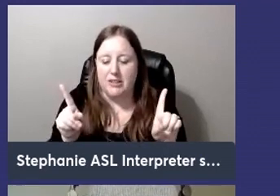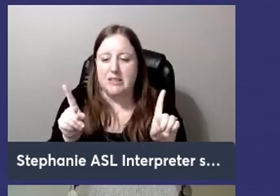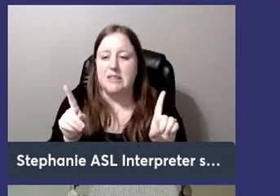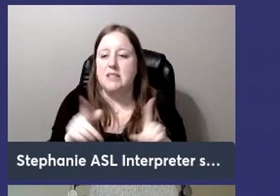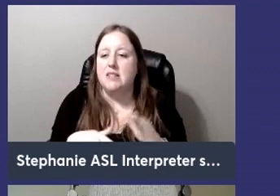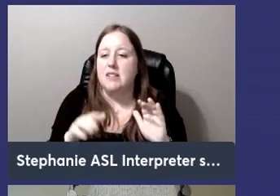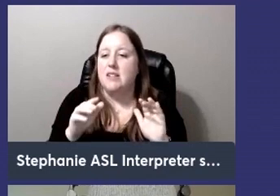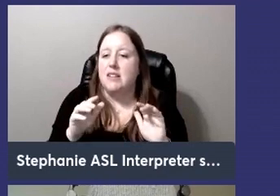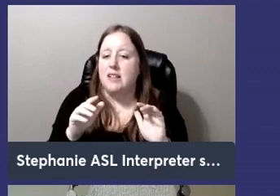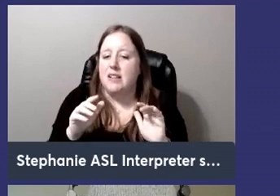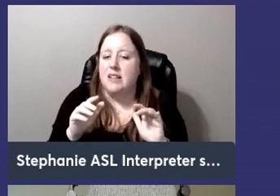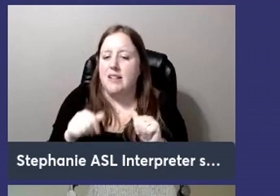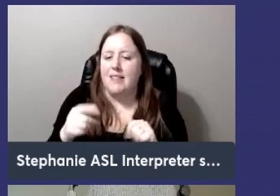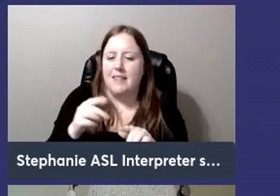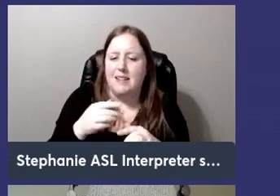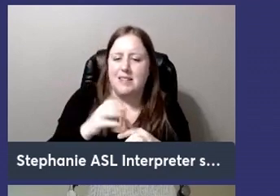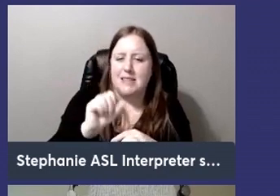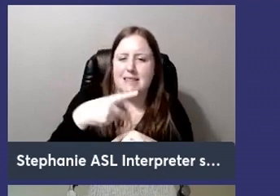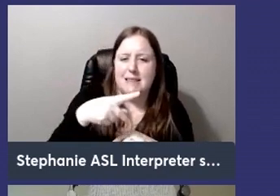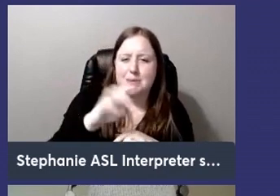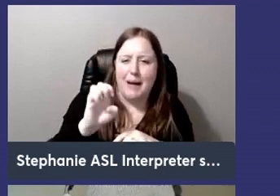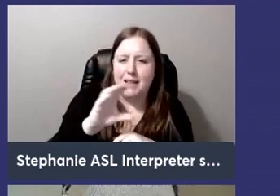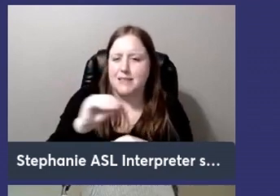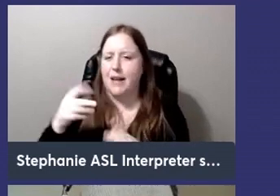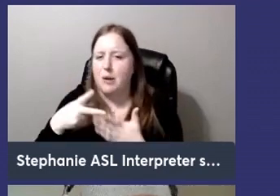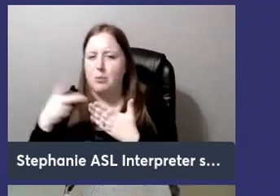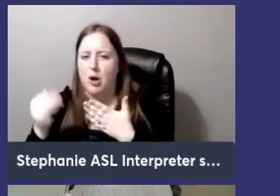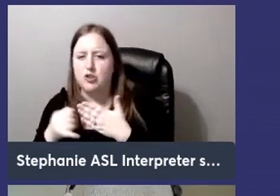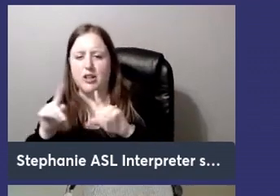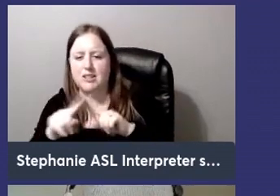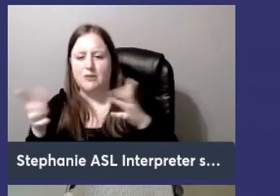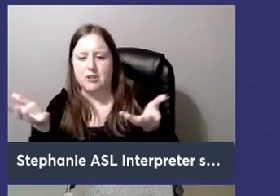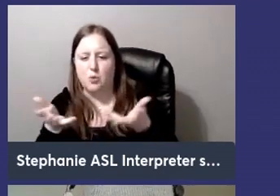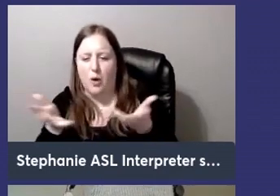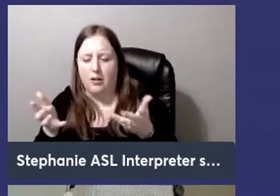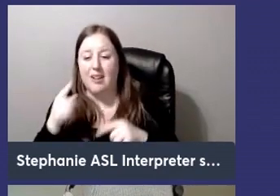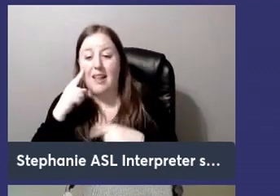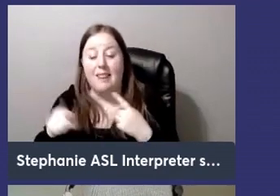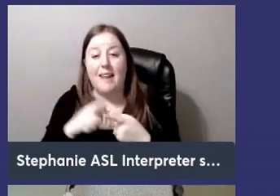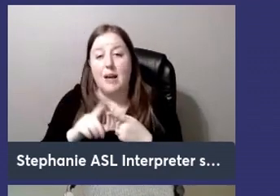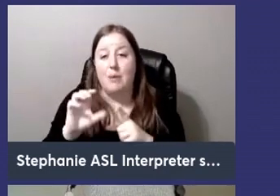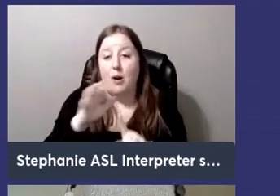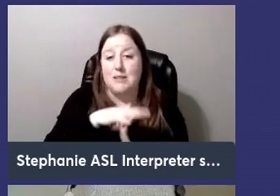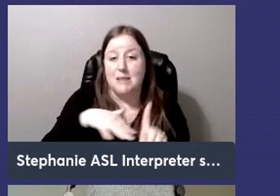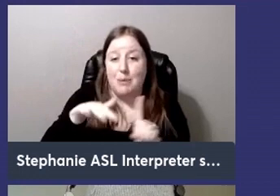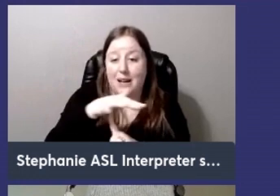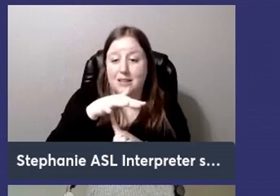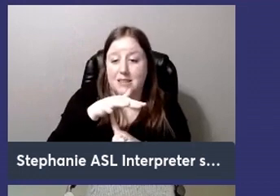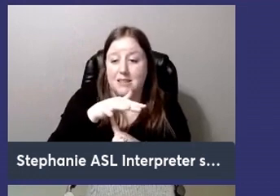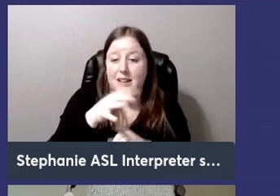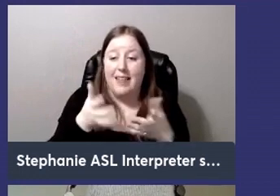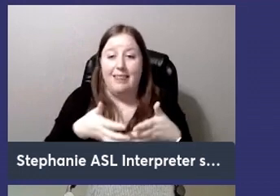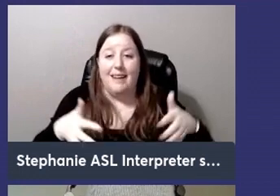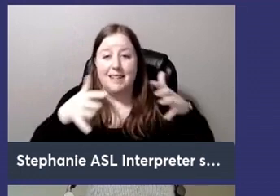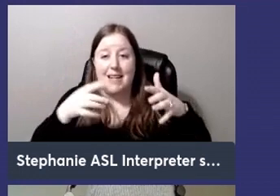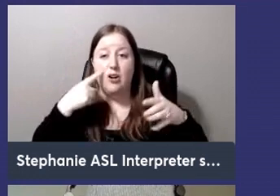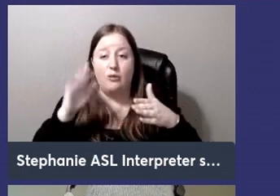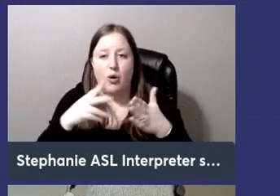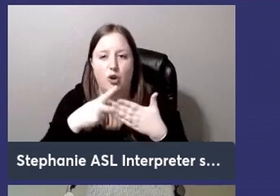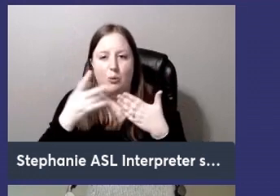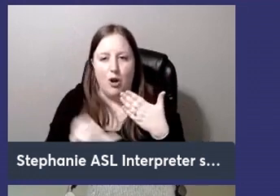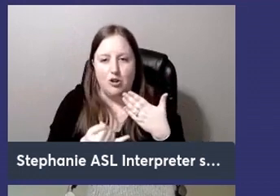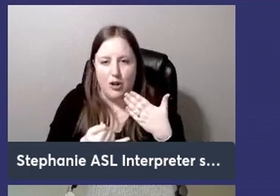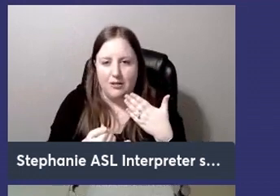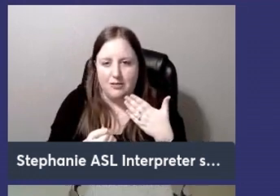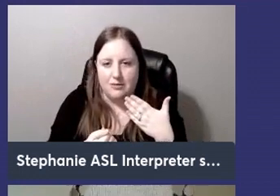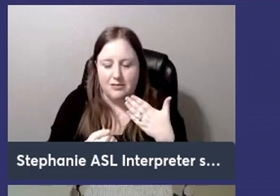you just explain the difference between a space and a project or projects? Yeah, think of your space as the container for your projects. So the space